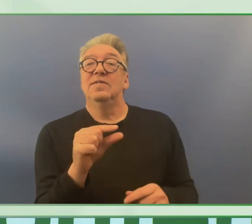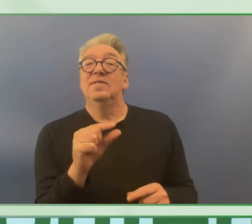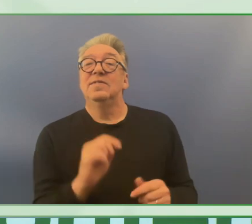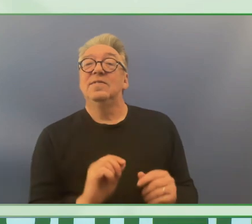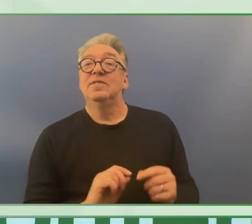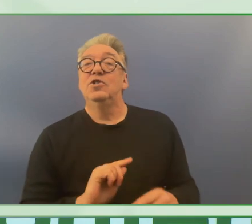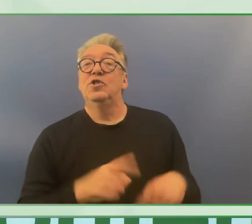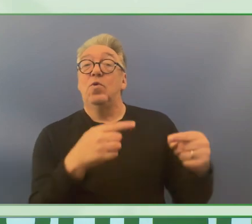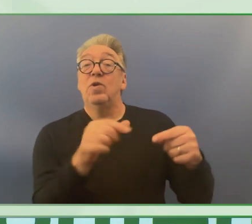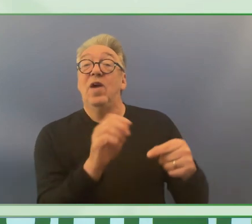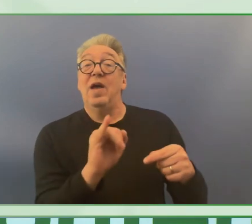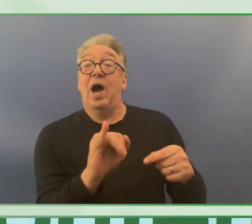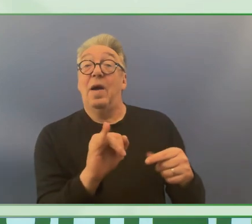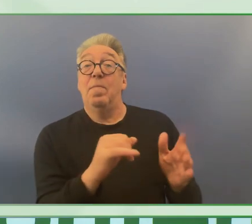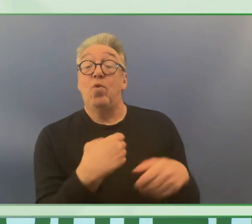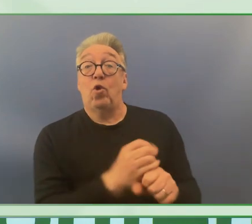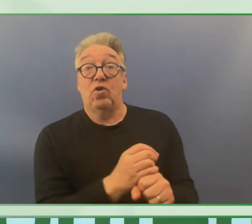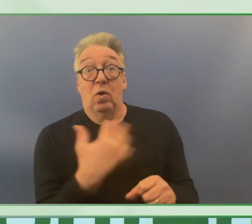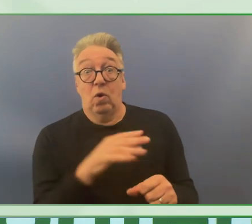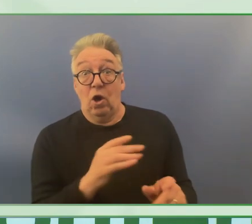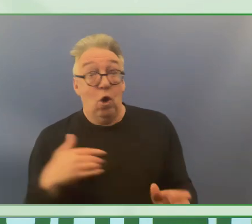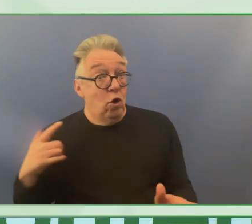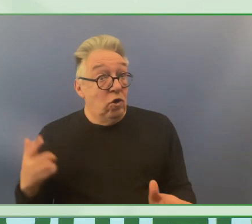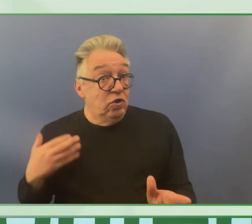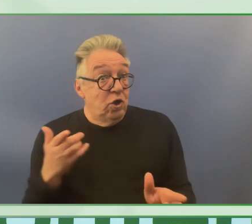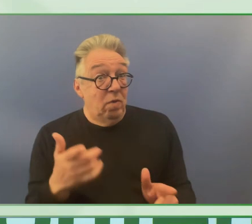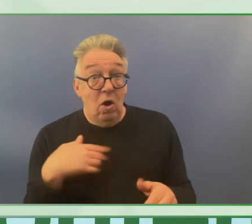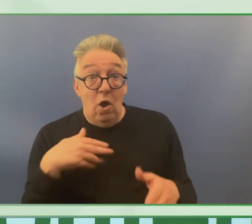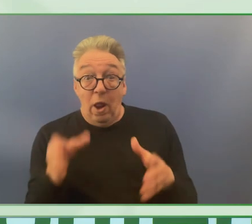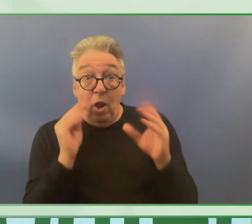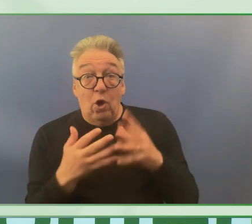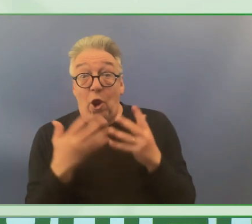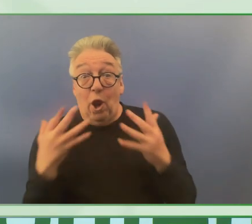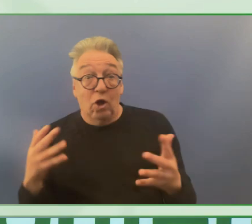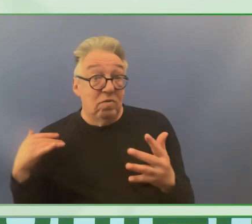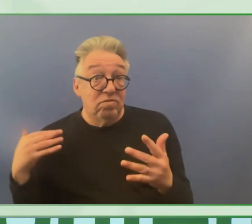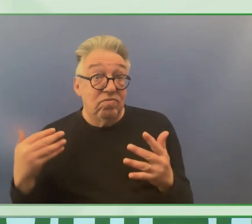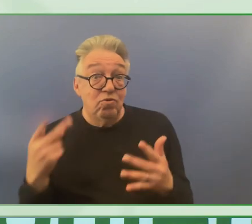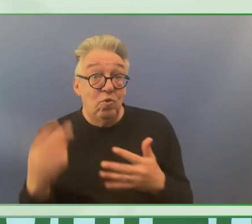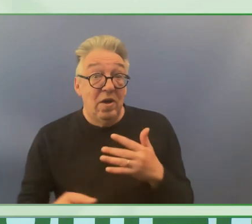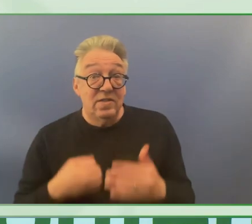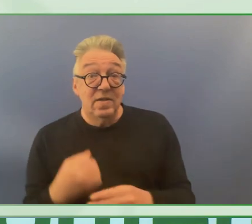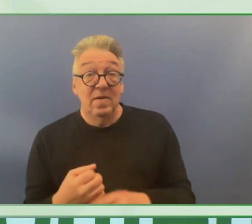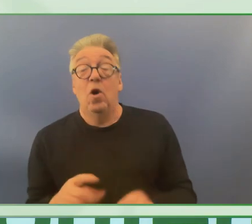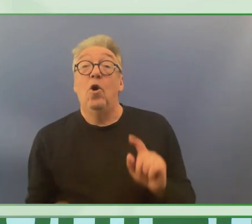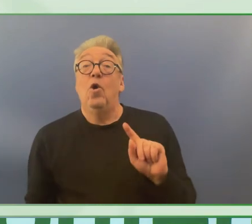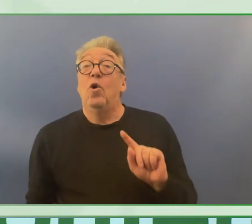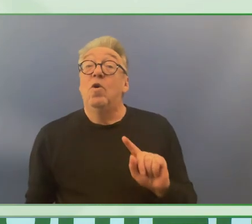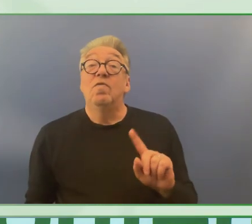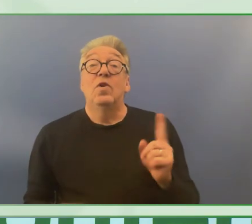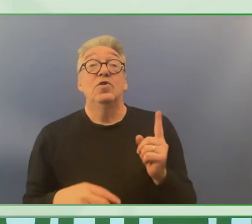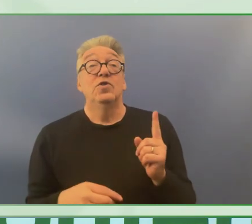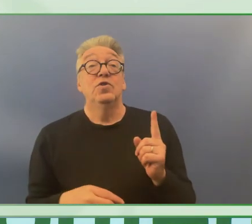and it's been a journey in which we have learned a great, great deal. And really it started with the WCAG